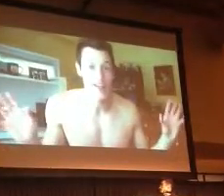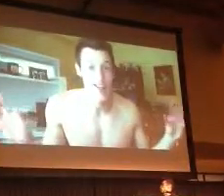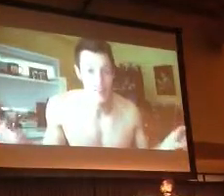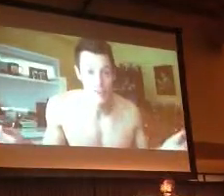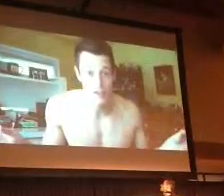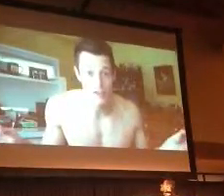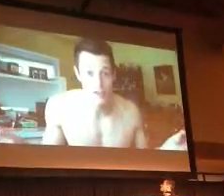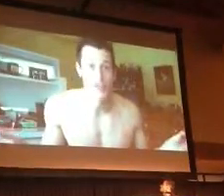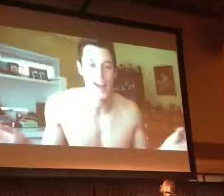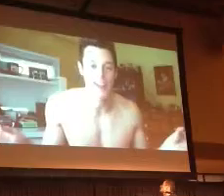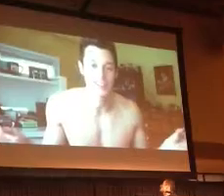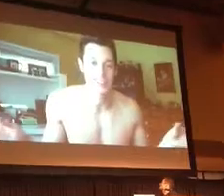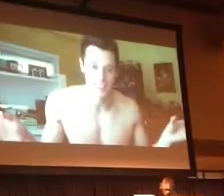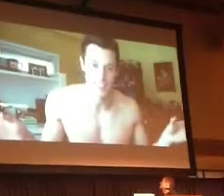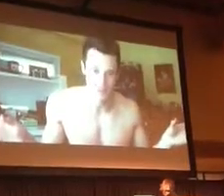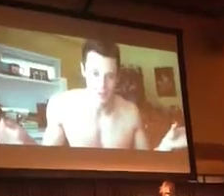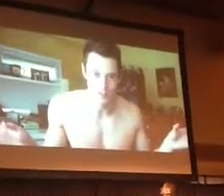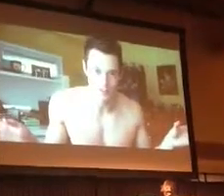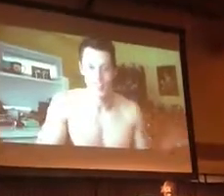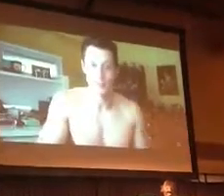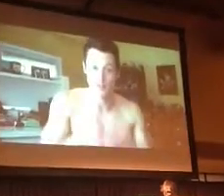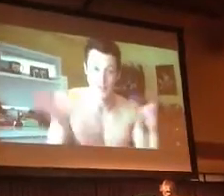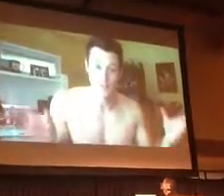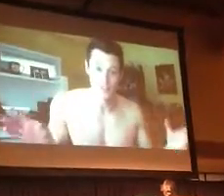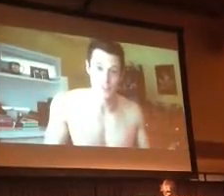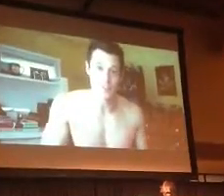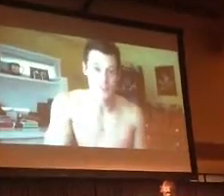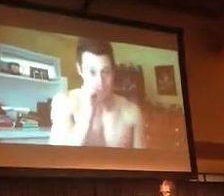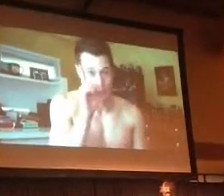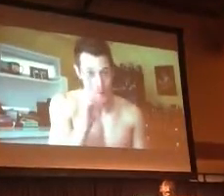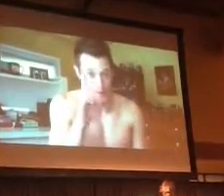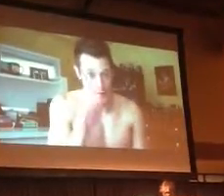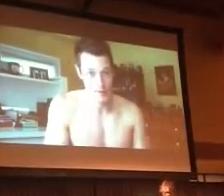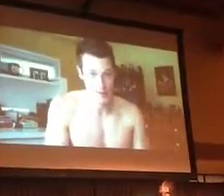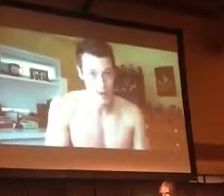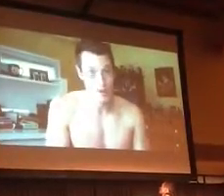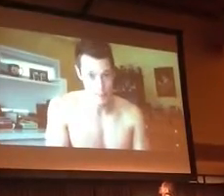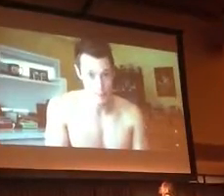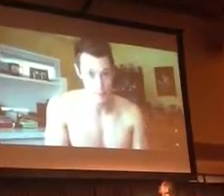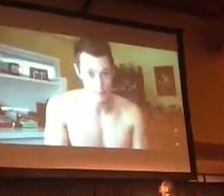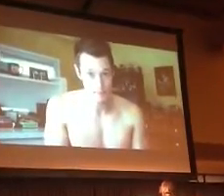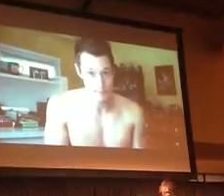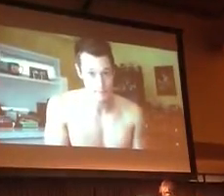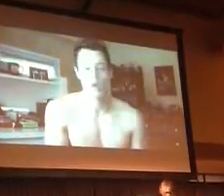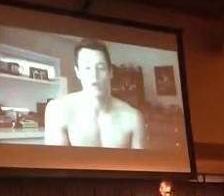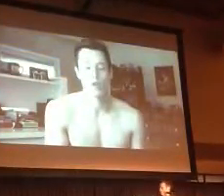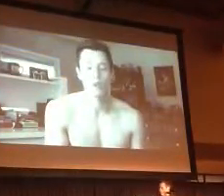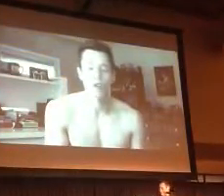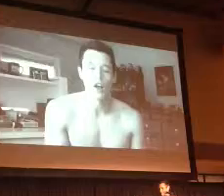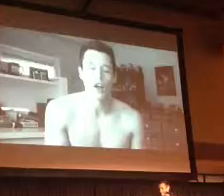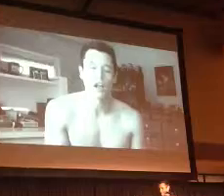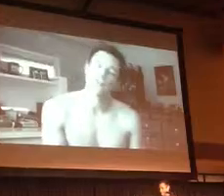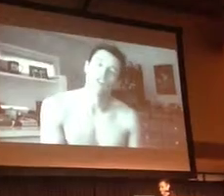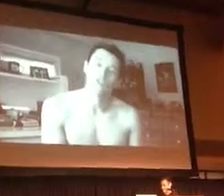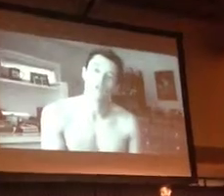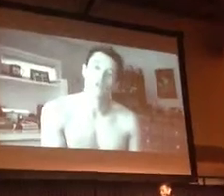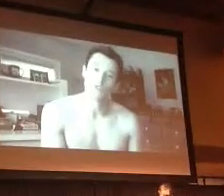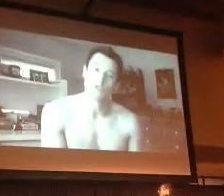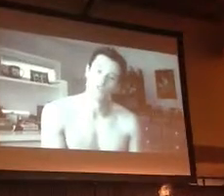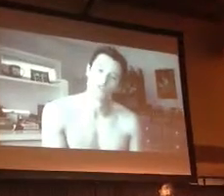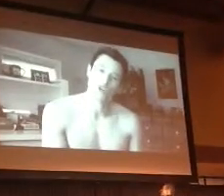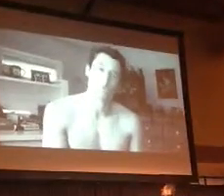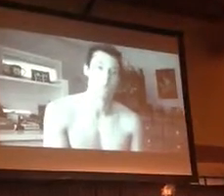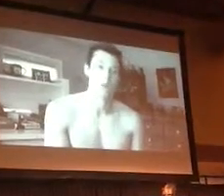ever, ever ask a gay person. So let's get started. Here's question number 1. So like, are you